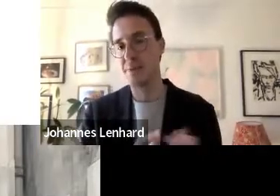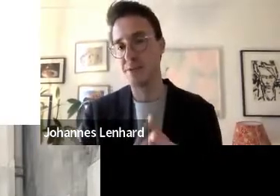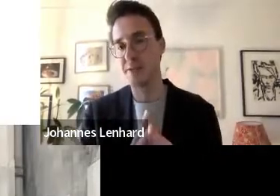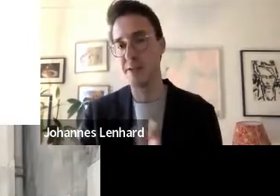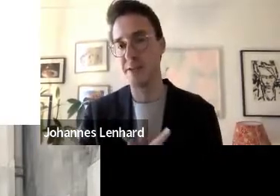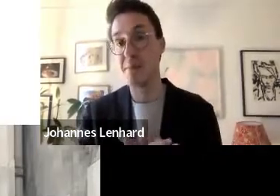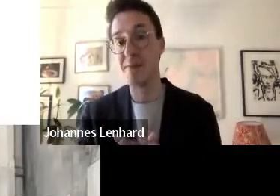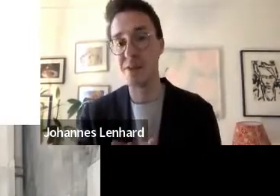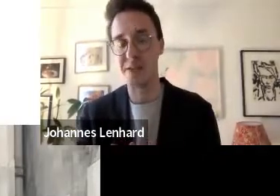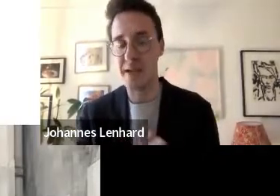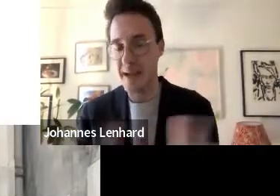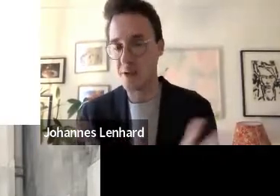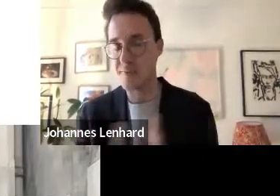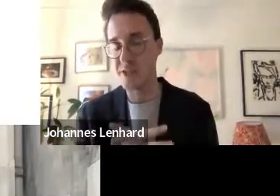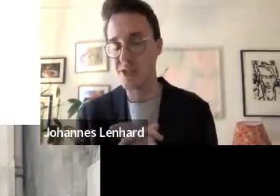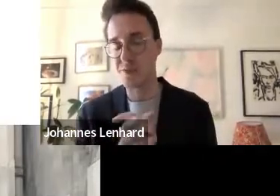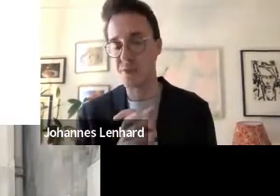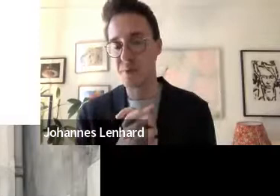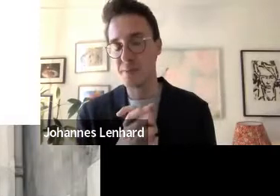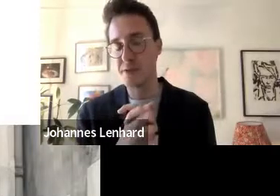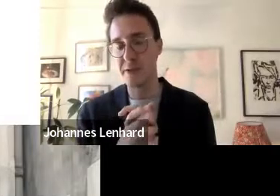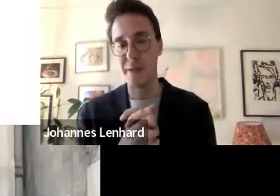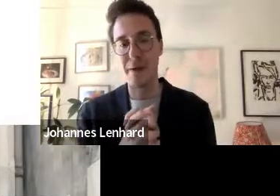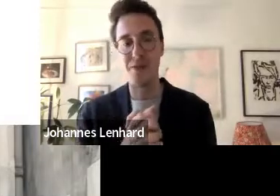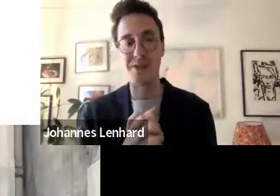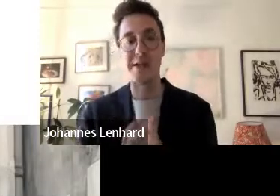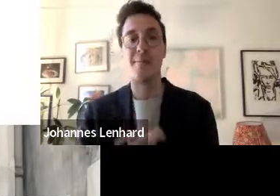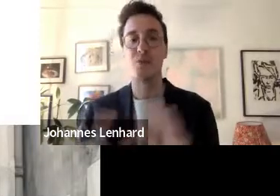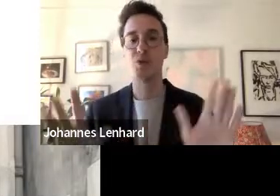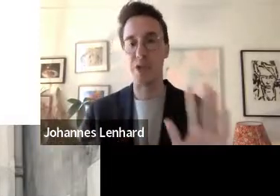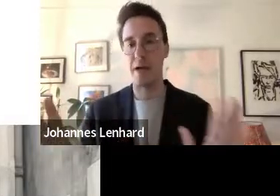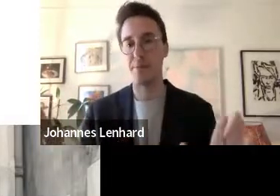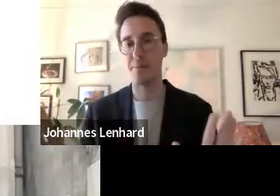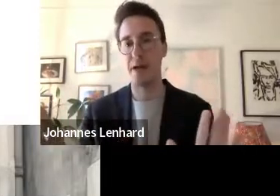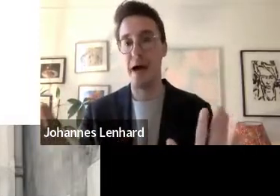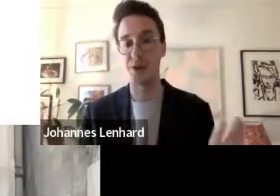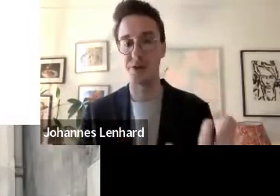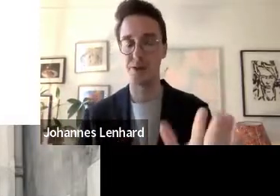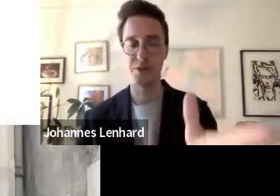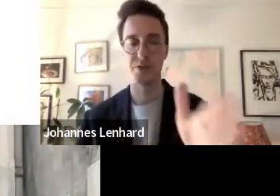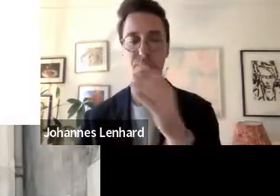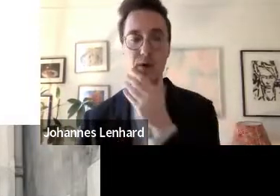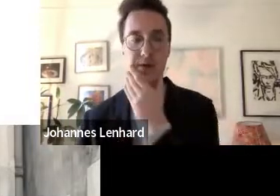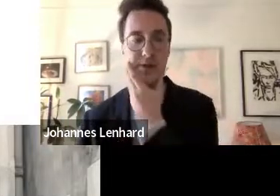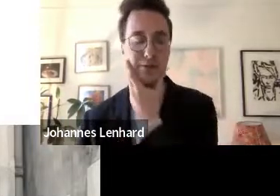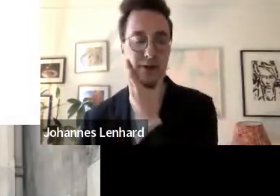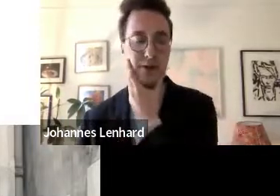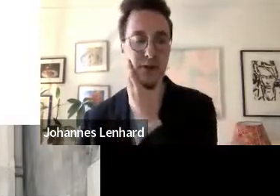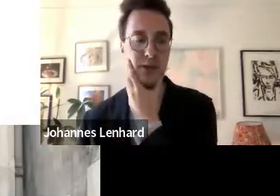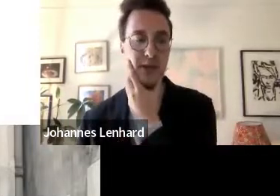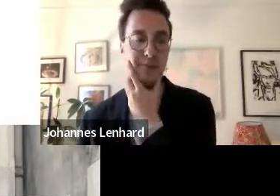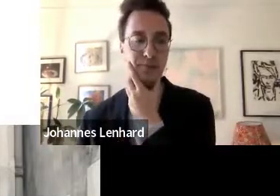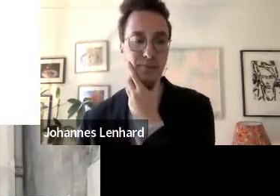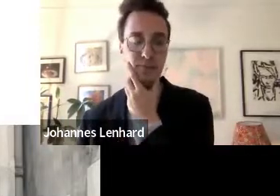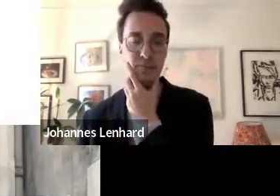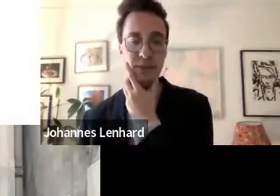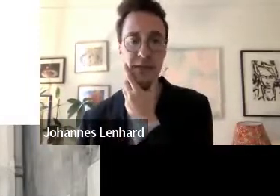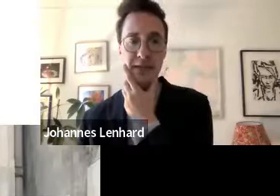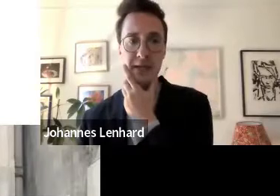couldn't explicitly admit this, and I had conversations with them explicitly about this, to shut people out. Just to point at the first one